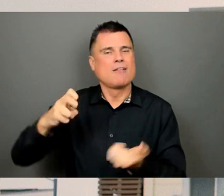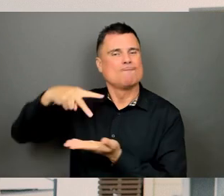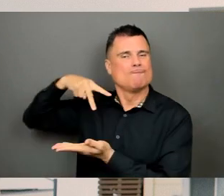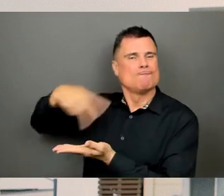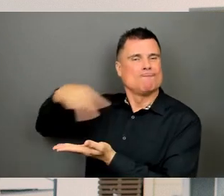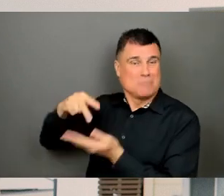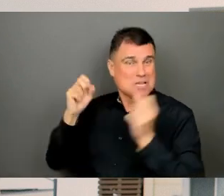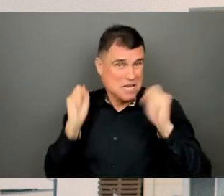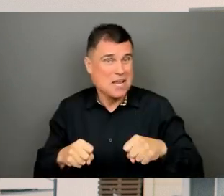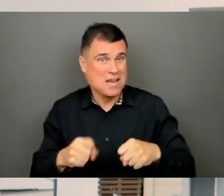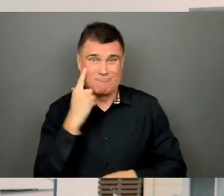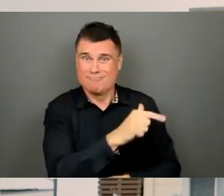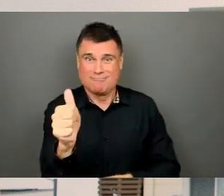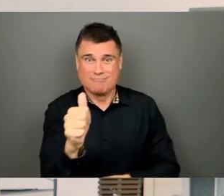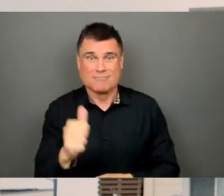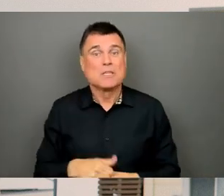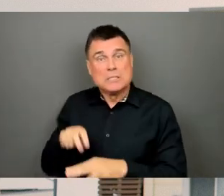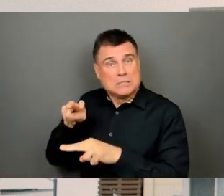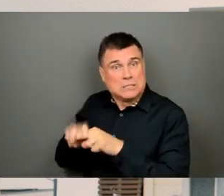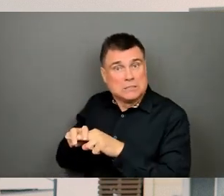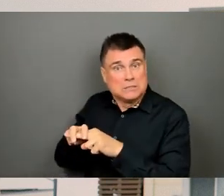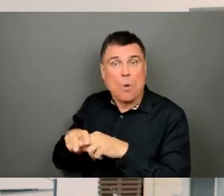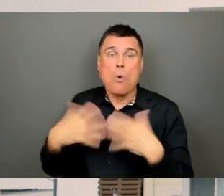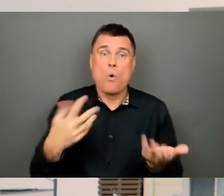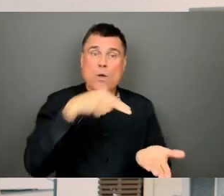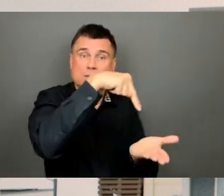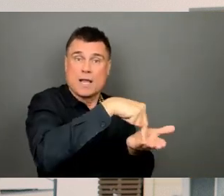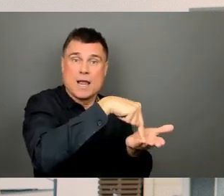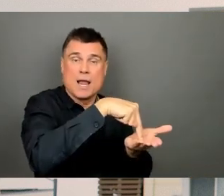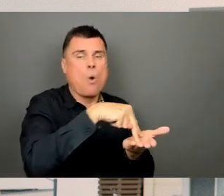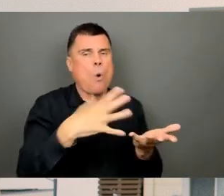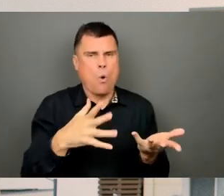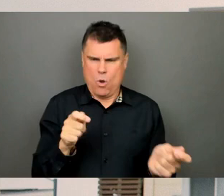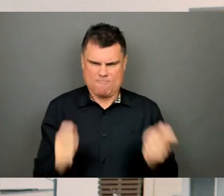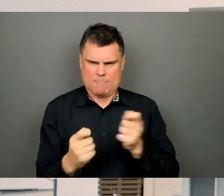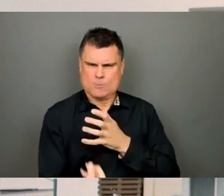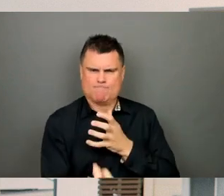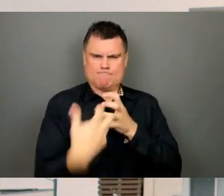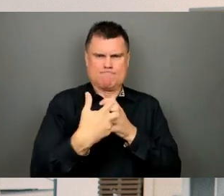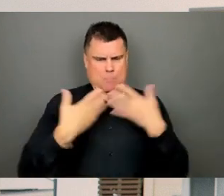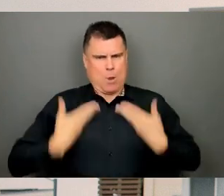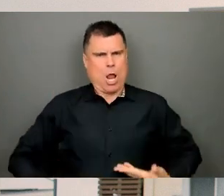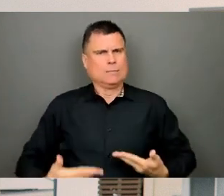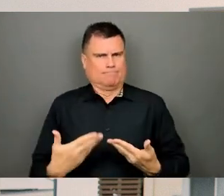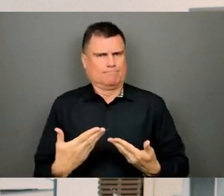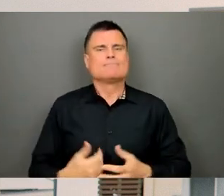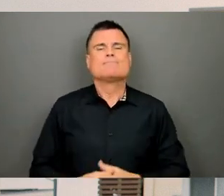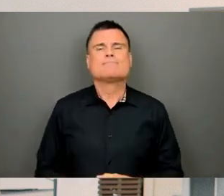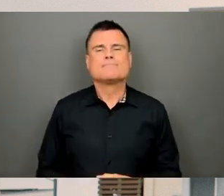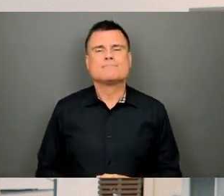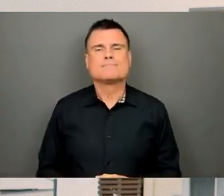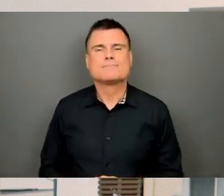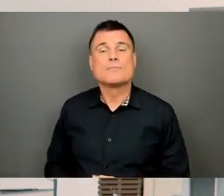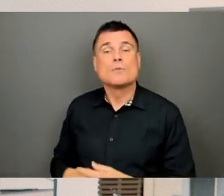movements seated or standing, and you can adapt them in any way that works for your body. Grooves first, moves later means your expression of the dance and